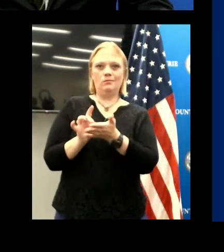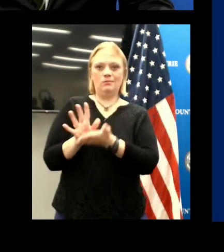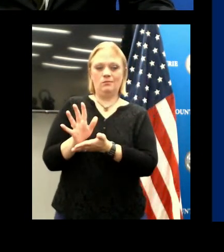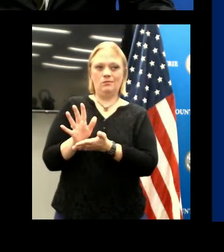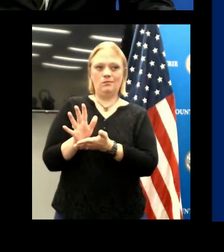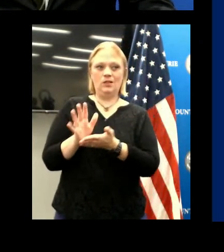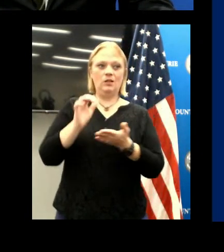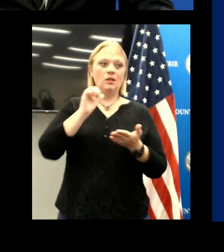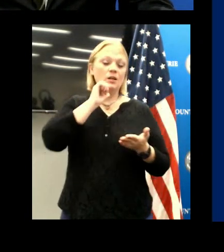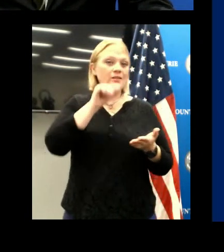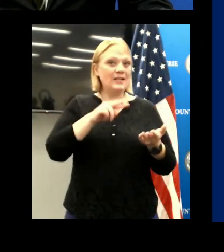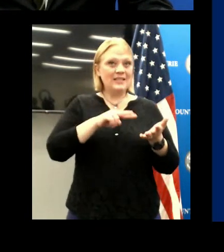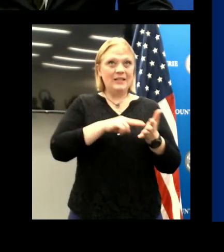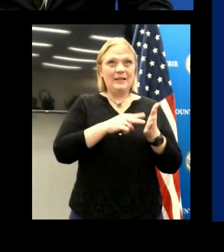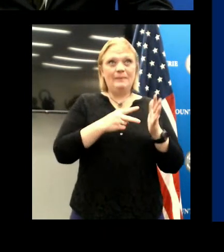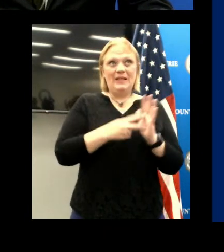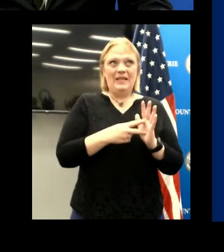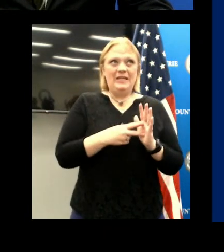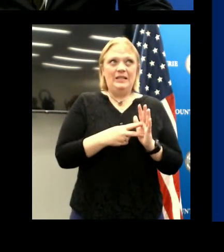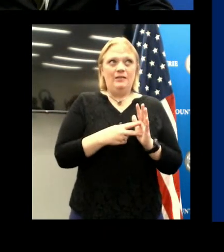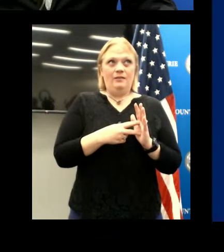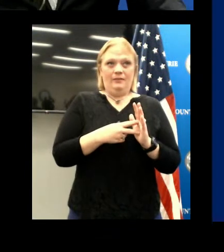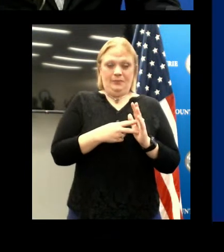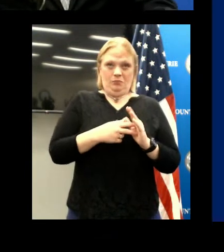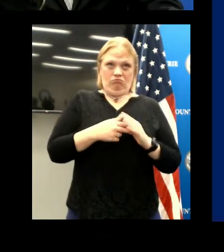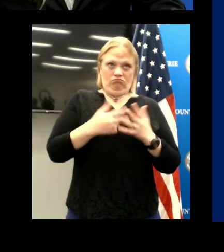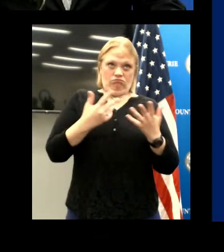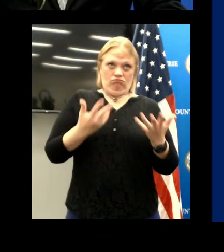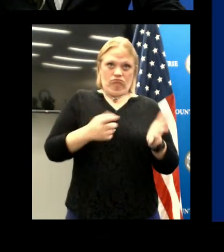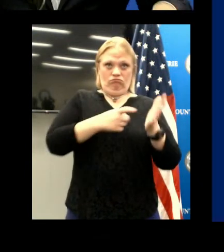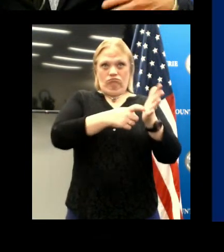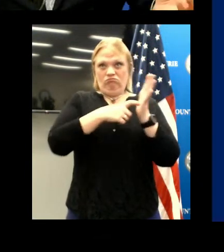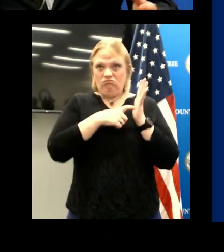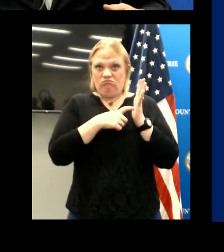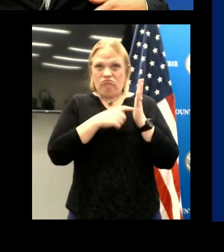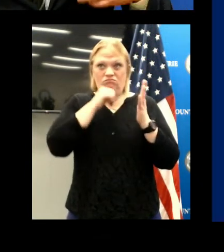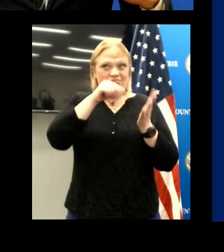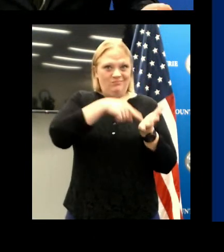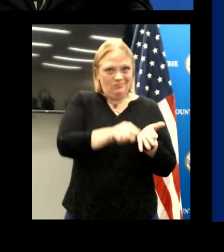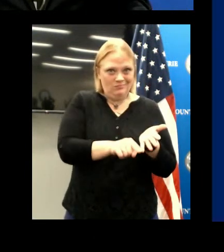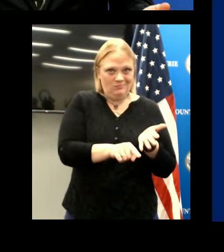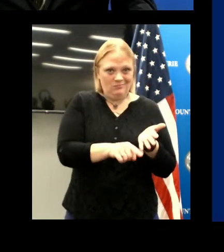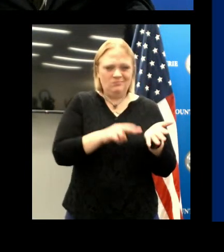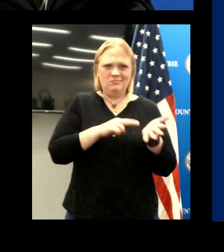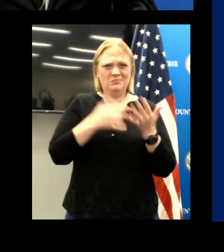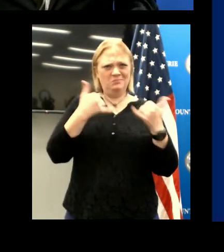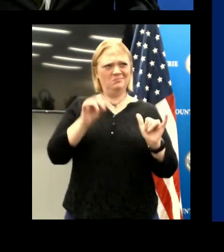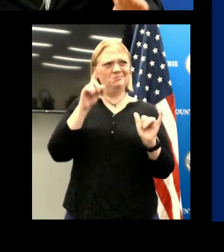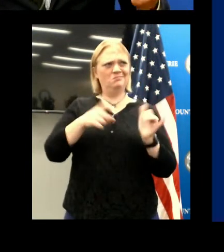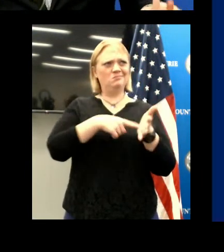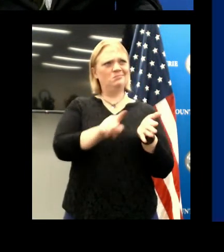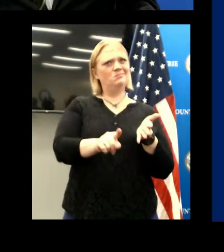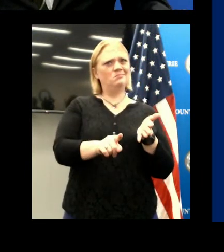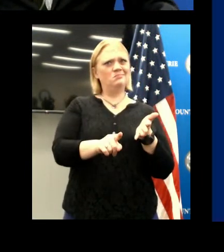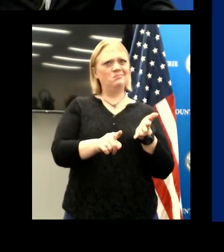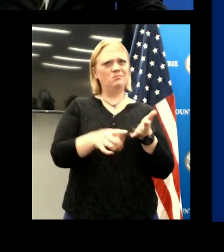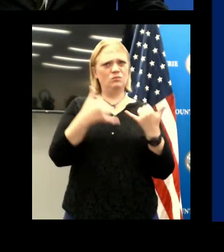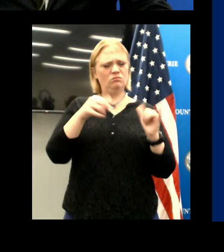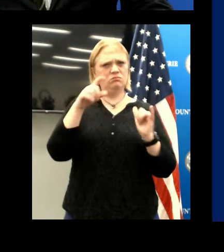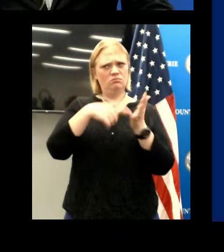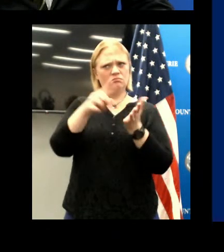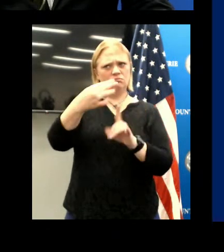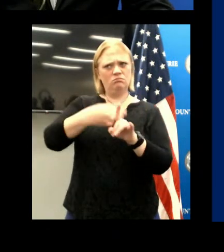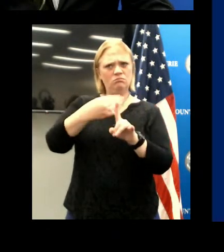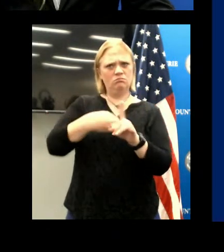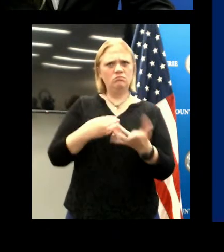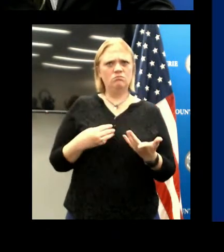prohibit it does not require you to not pay. You have to pay your rent. You have to pay your mortgage.